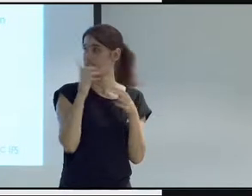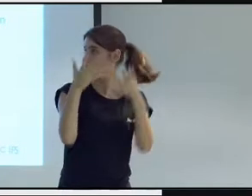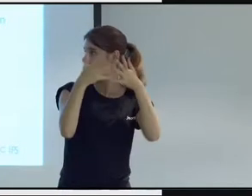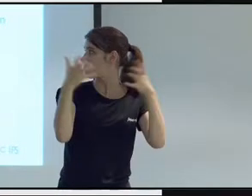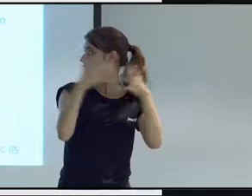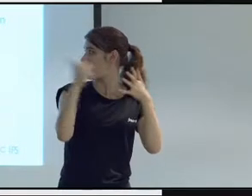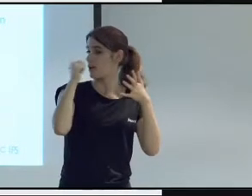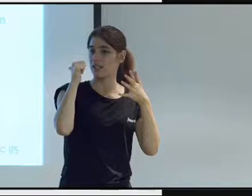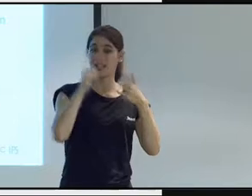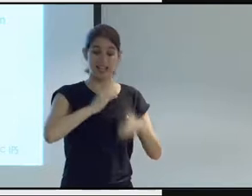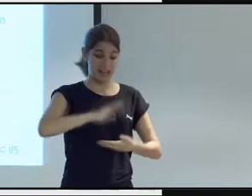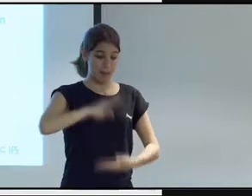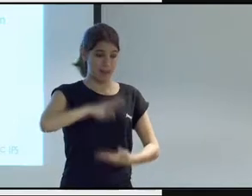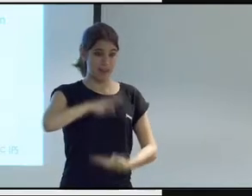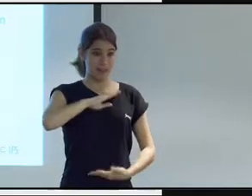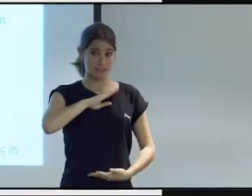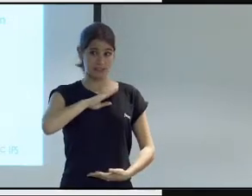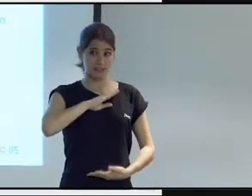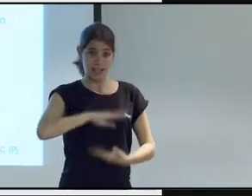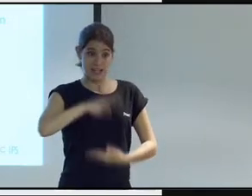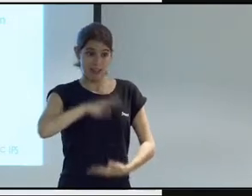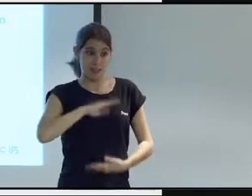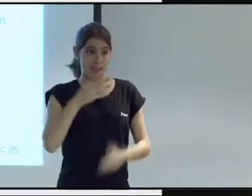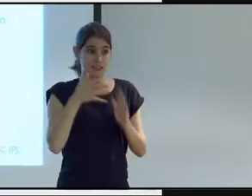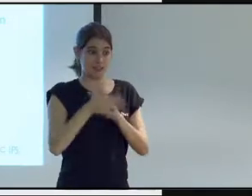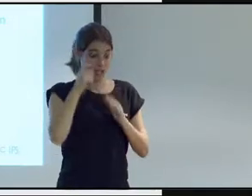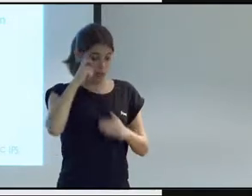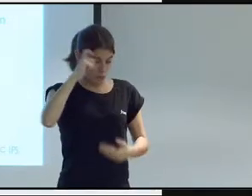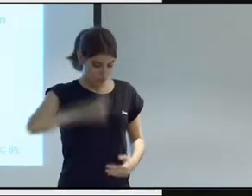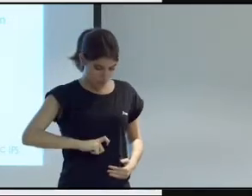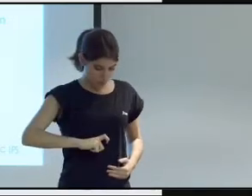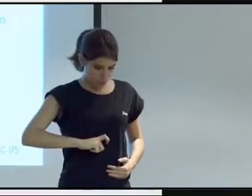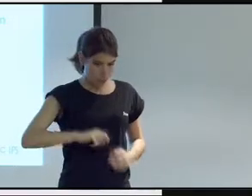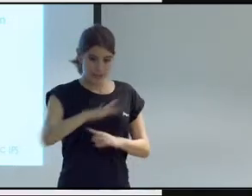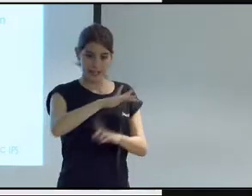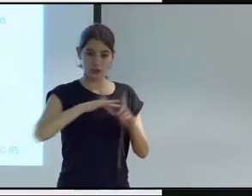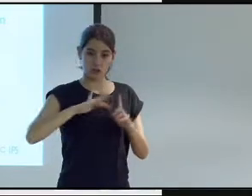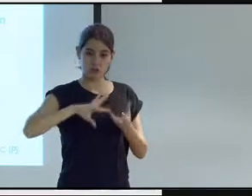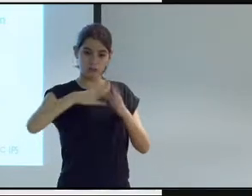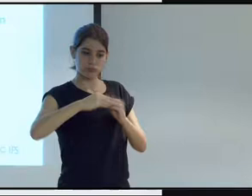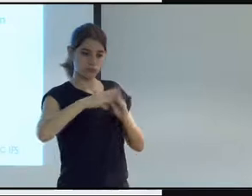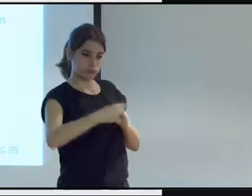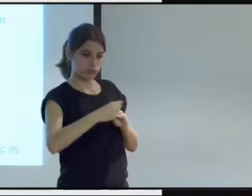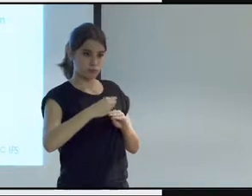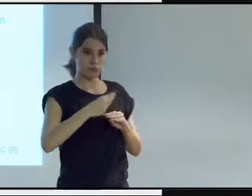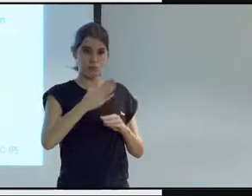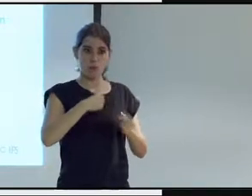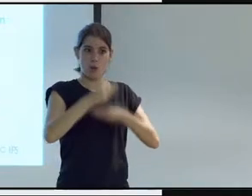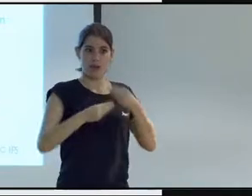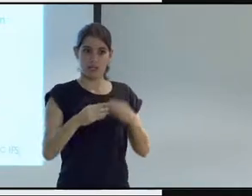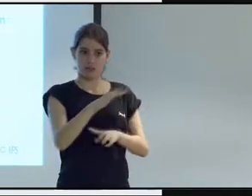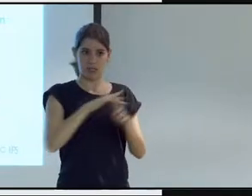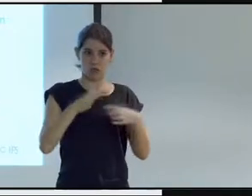We see it expressed here. And so capacities refer to the movements of the body